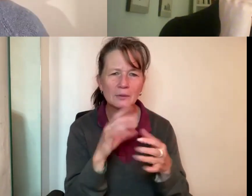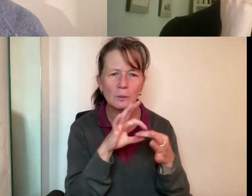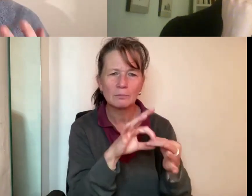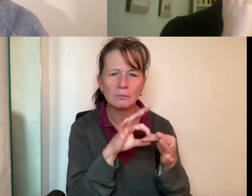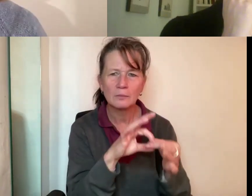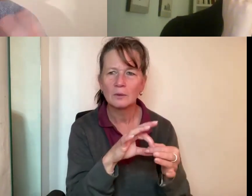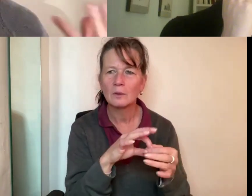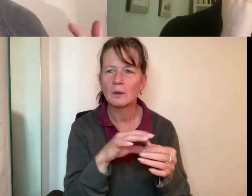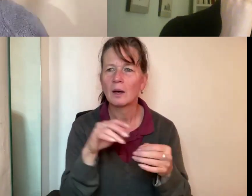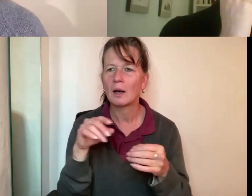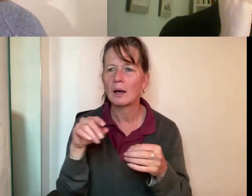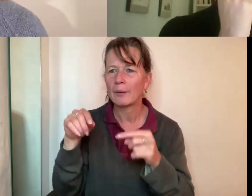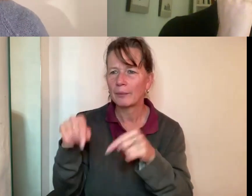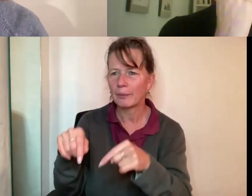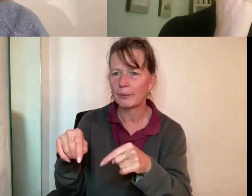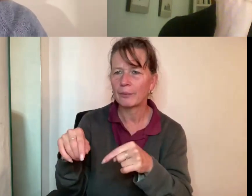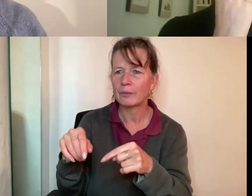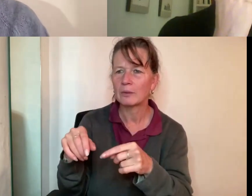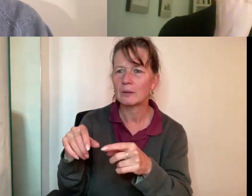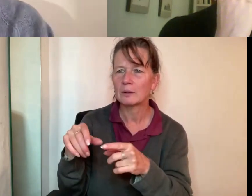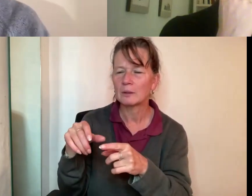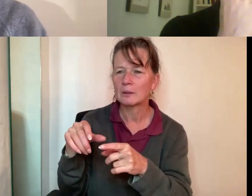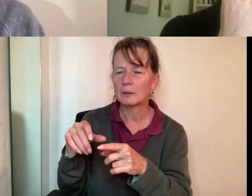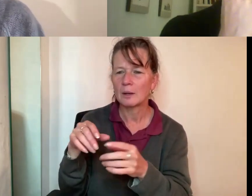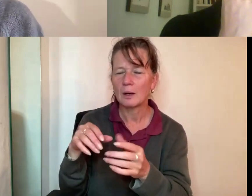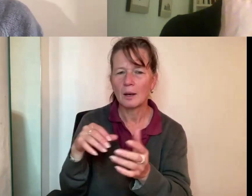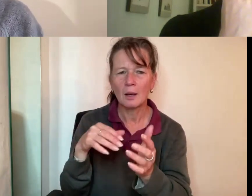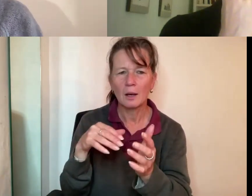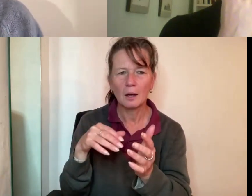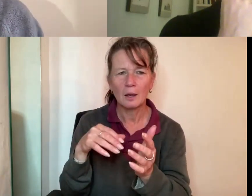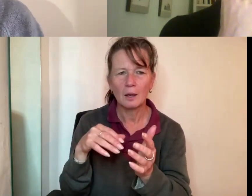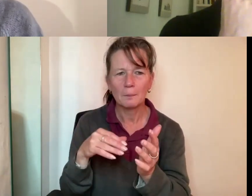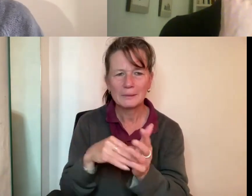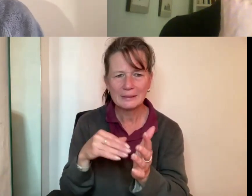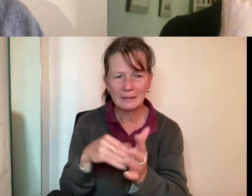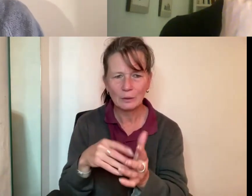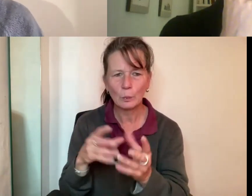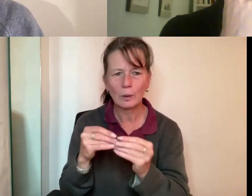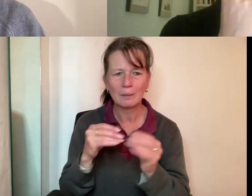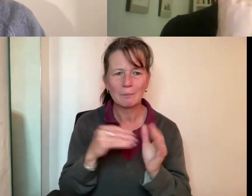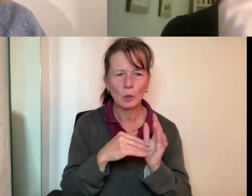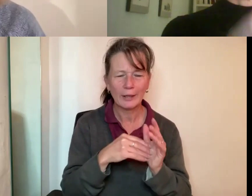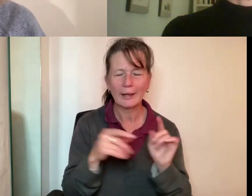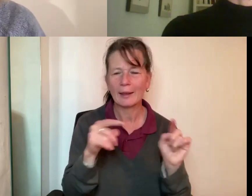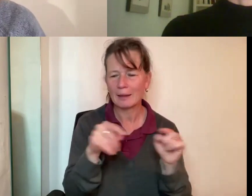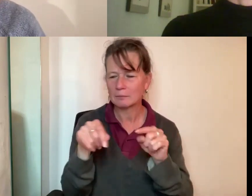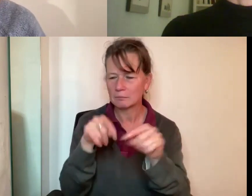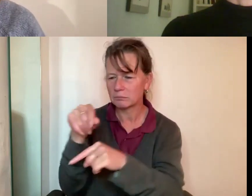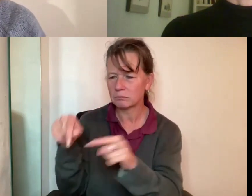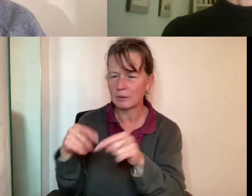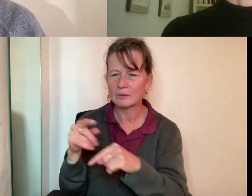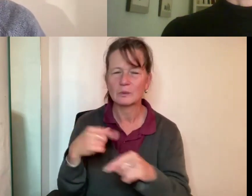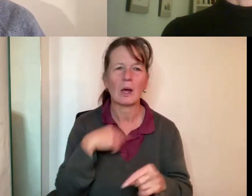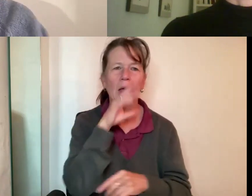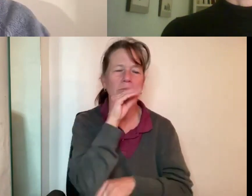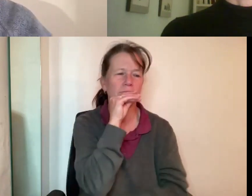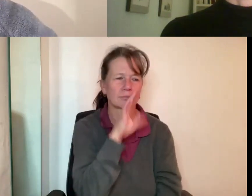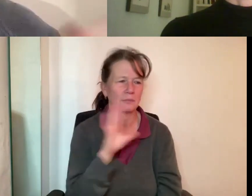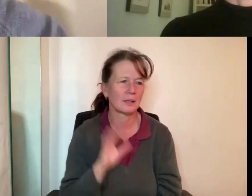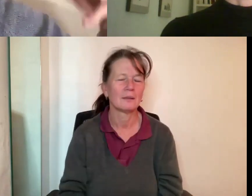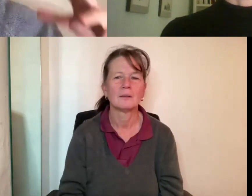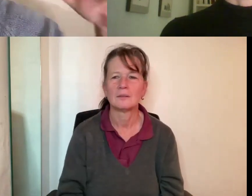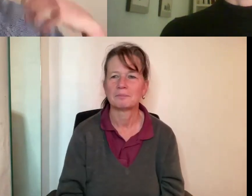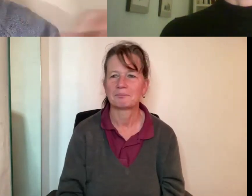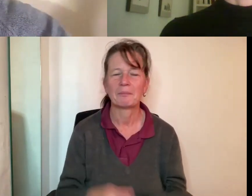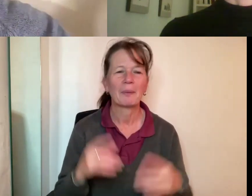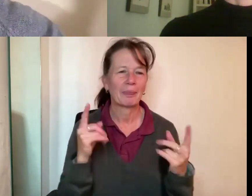for Katarzyna with Dunedin and for Matilda and Mahogany. Yeah, I'm going to stop talking, but that's